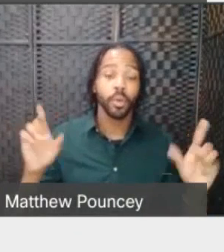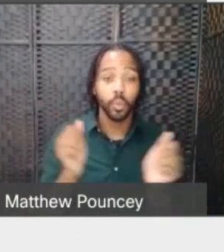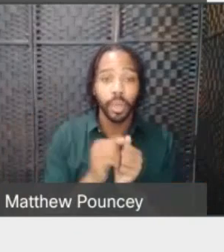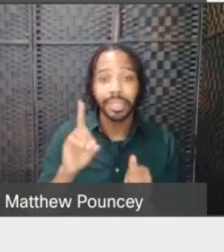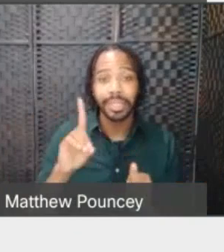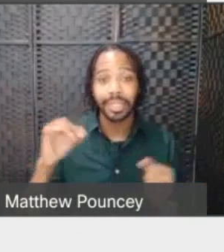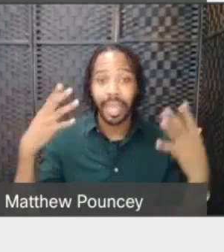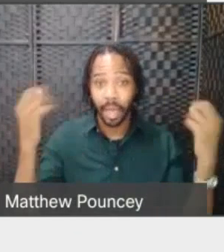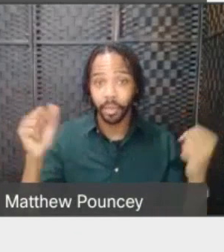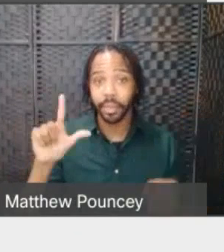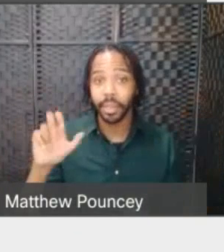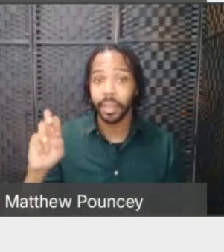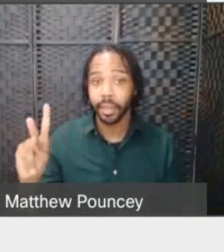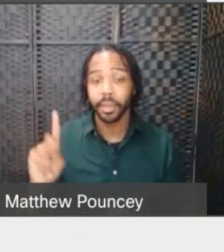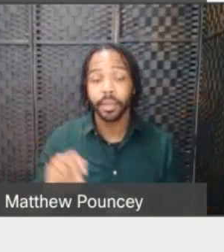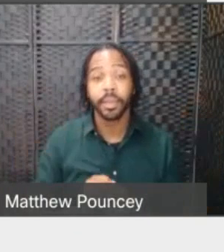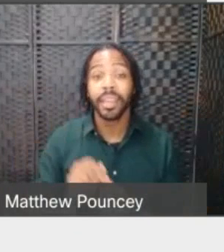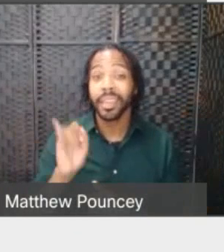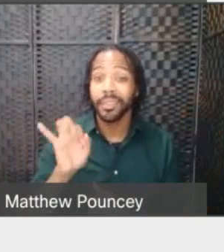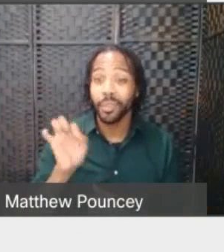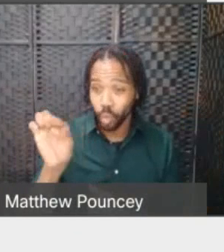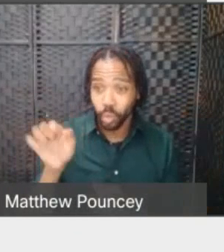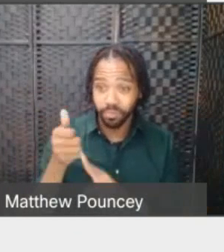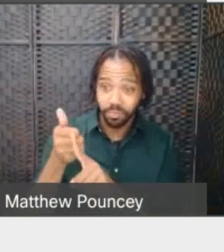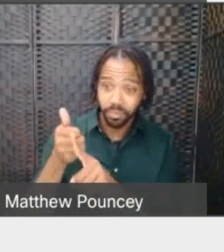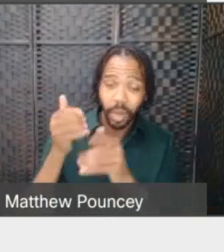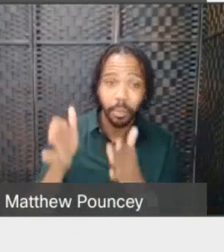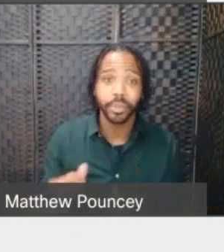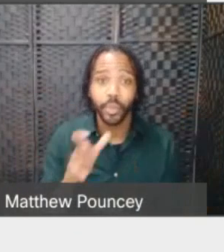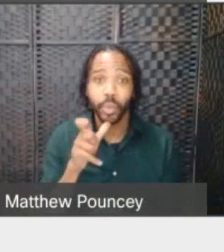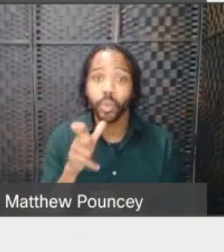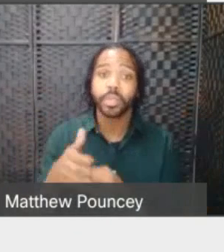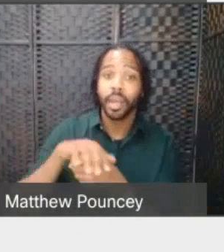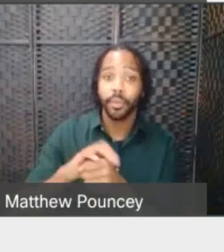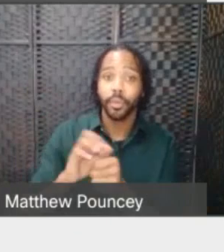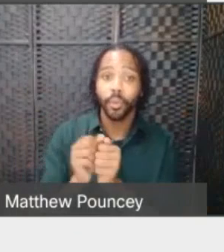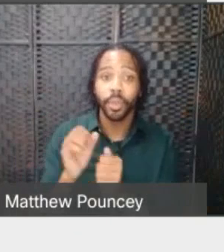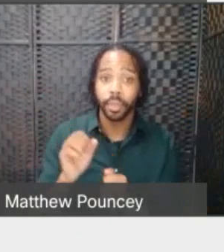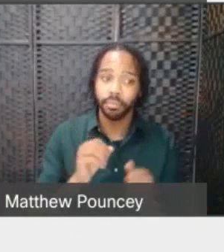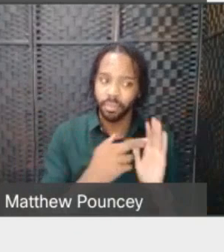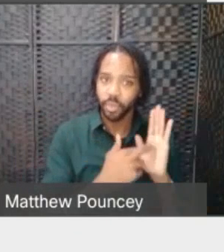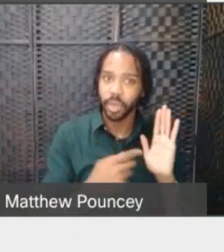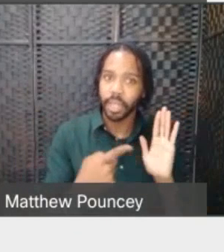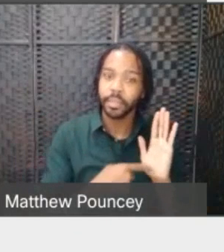If you are one of the persons that is covered by the regulation,